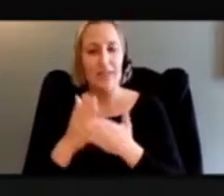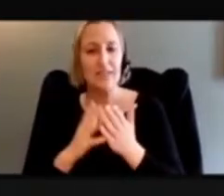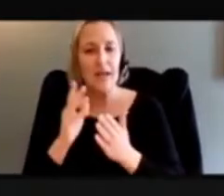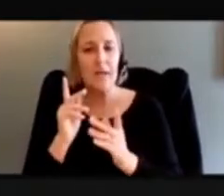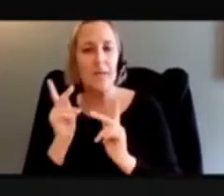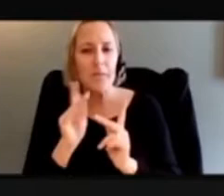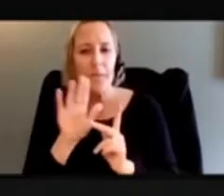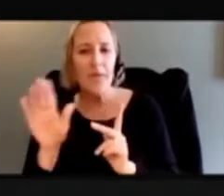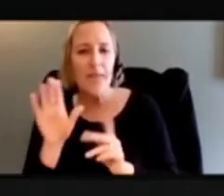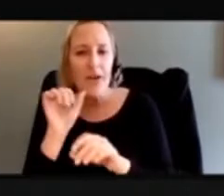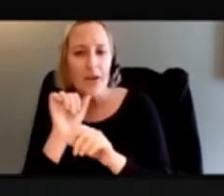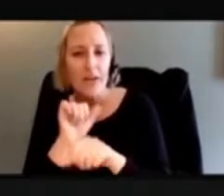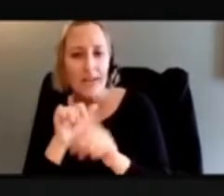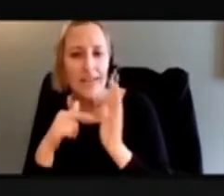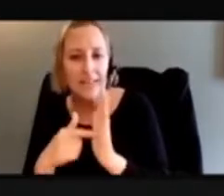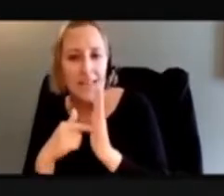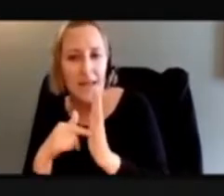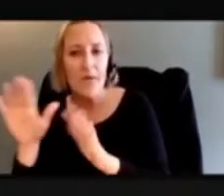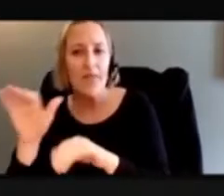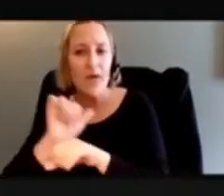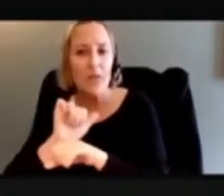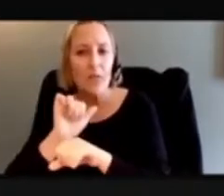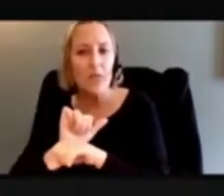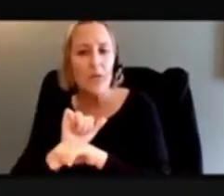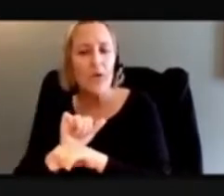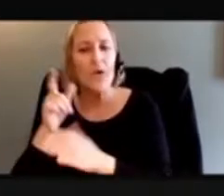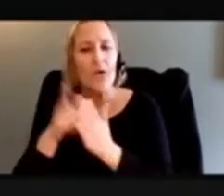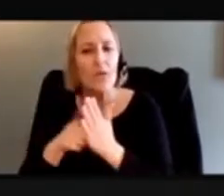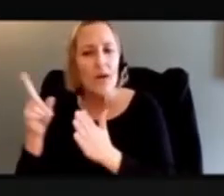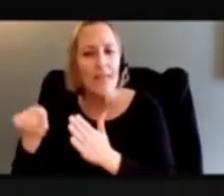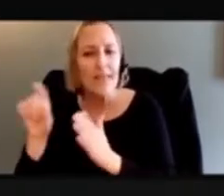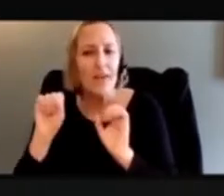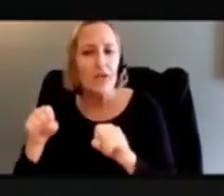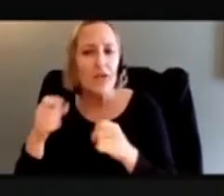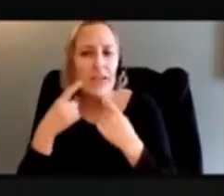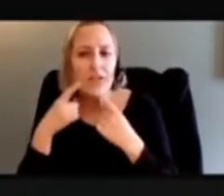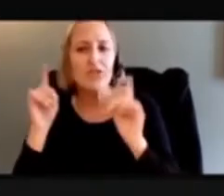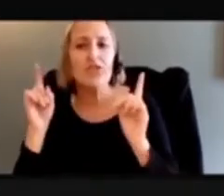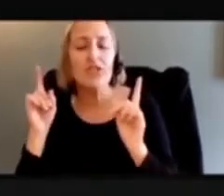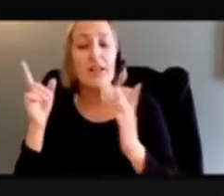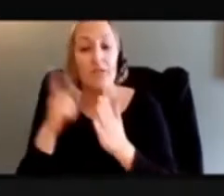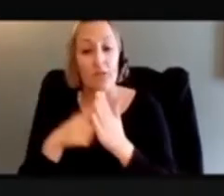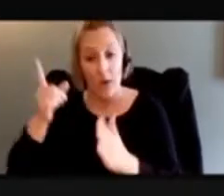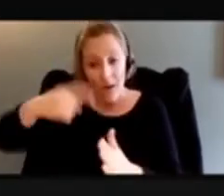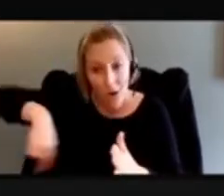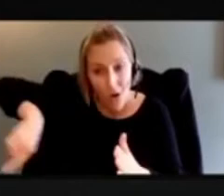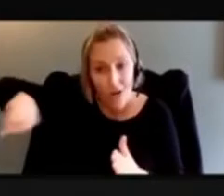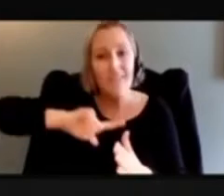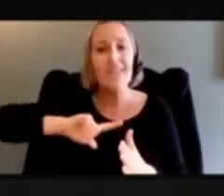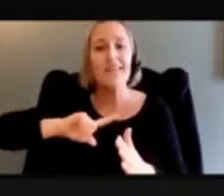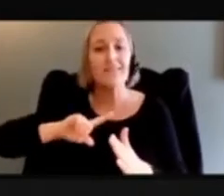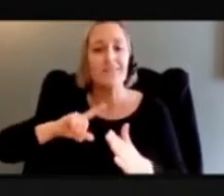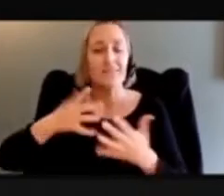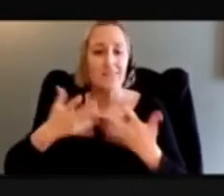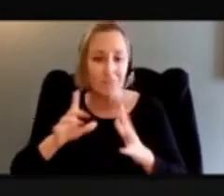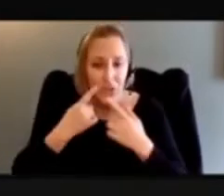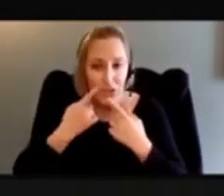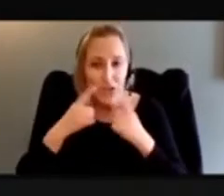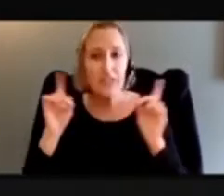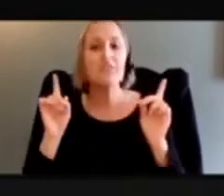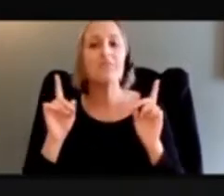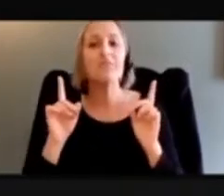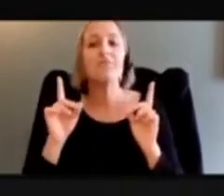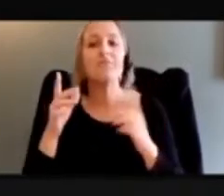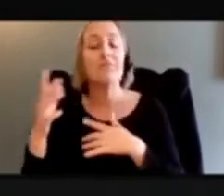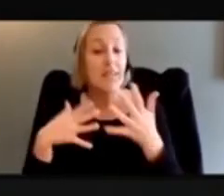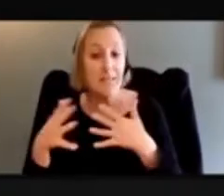of the work that they were doing and what they were able to accomplish, what we all were able to accomplish in spite